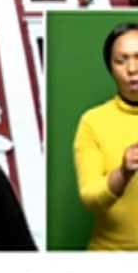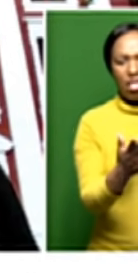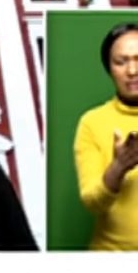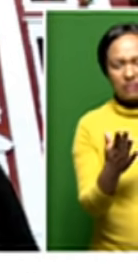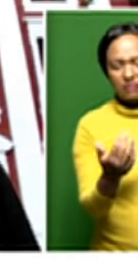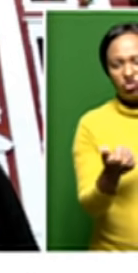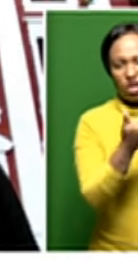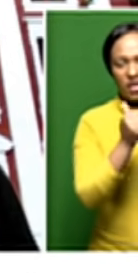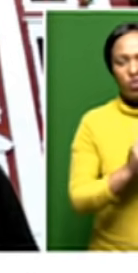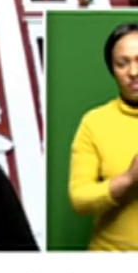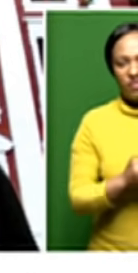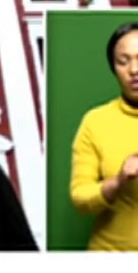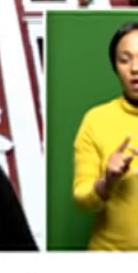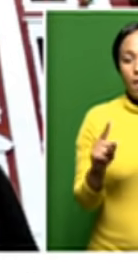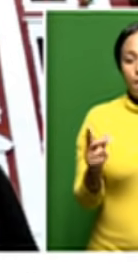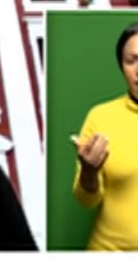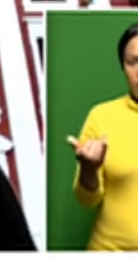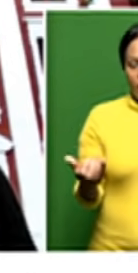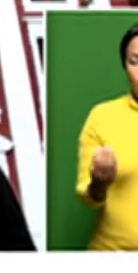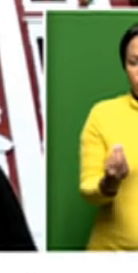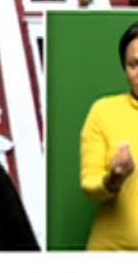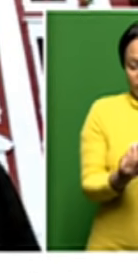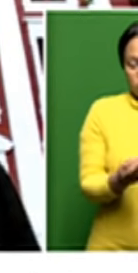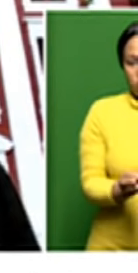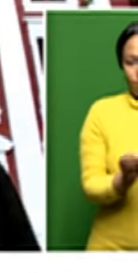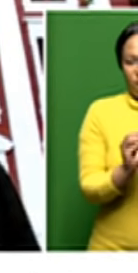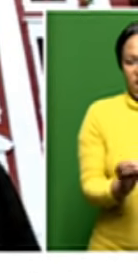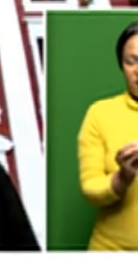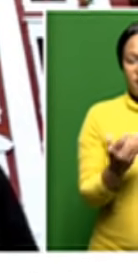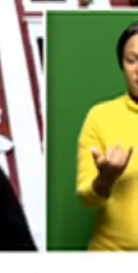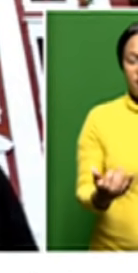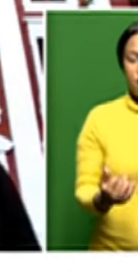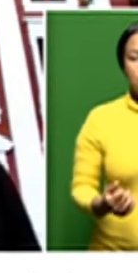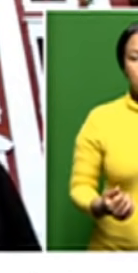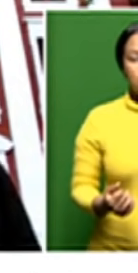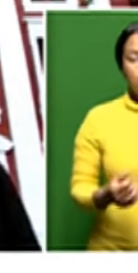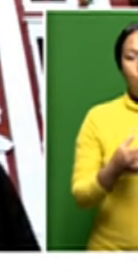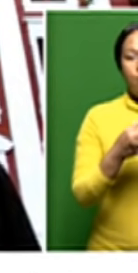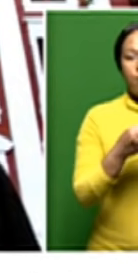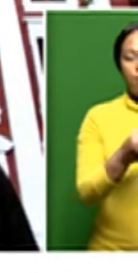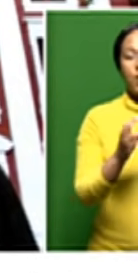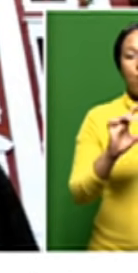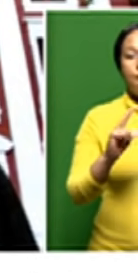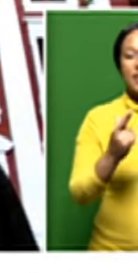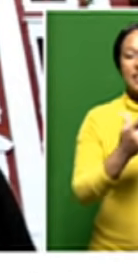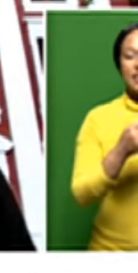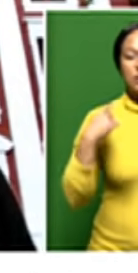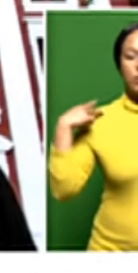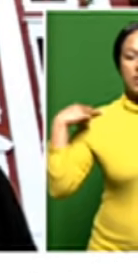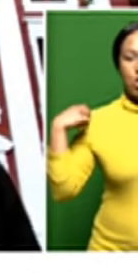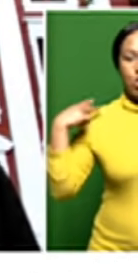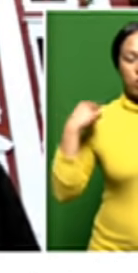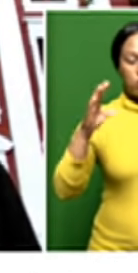operations. And those are the things that's currently being looked at. Apart from, for instance, the committees in the state security cluster that we're referring